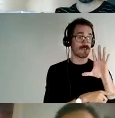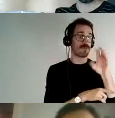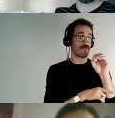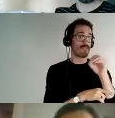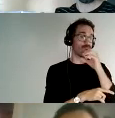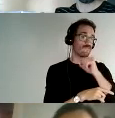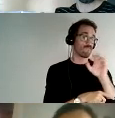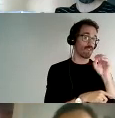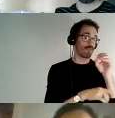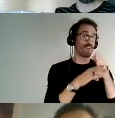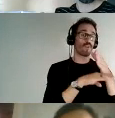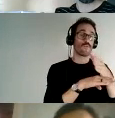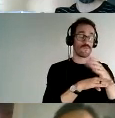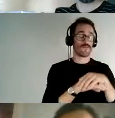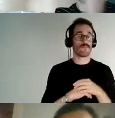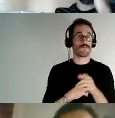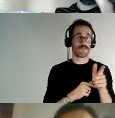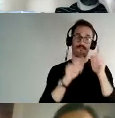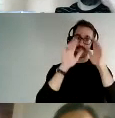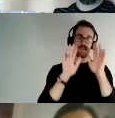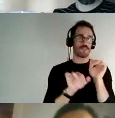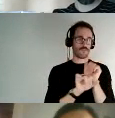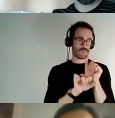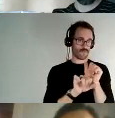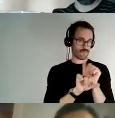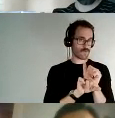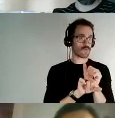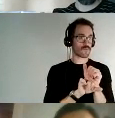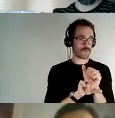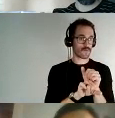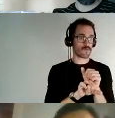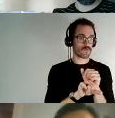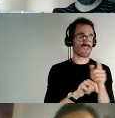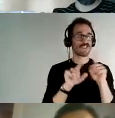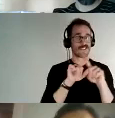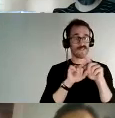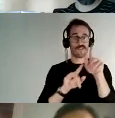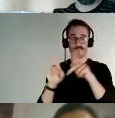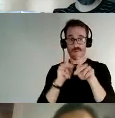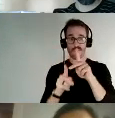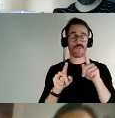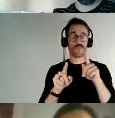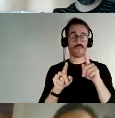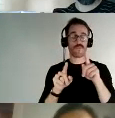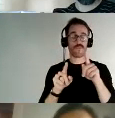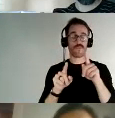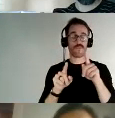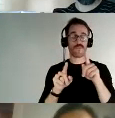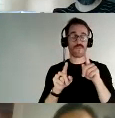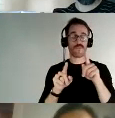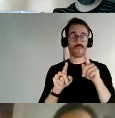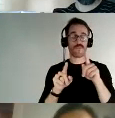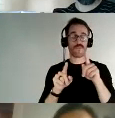in Ontario. They do a wonderful work. They have individuals and social clubs as members. They